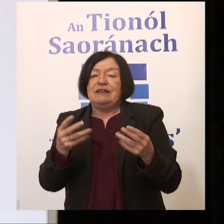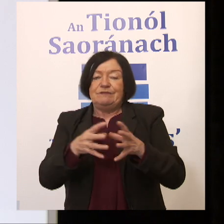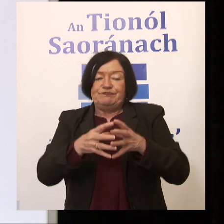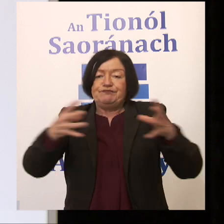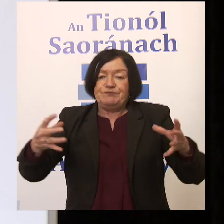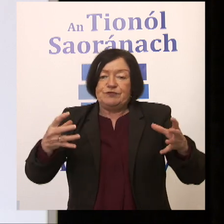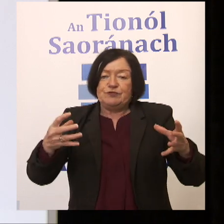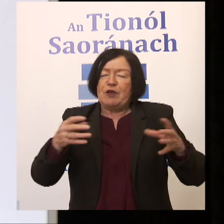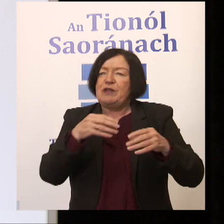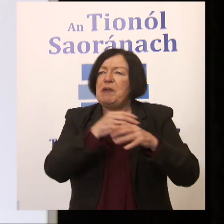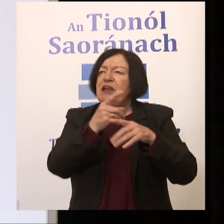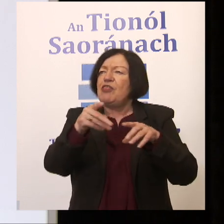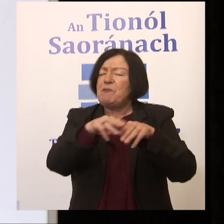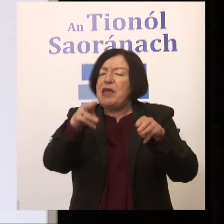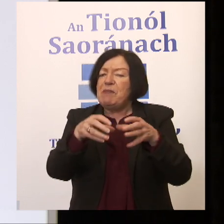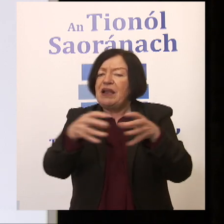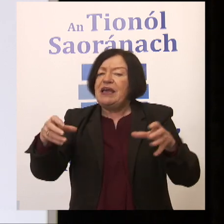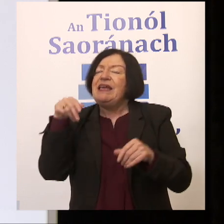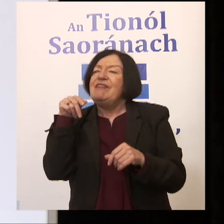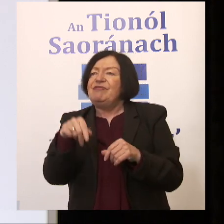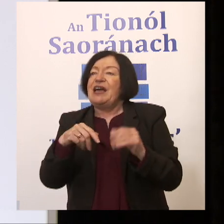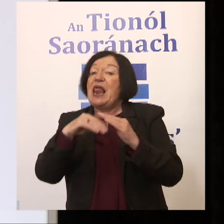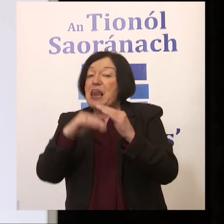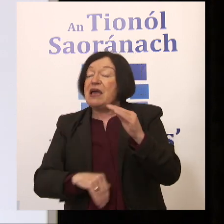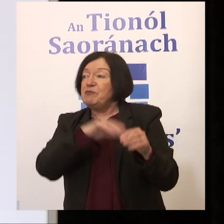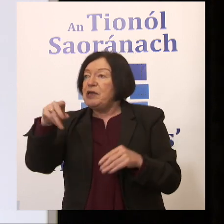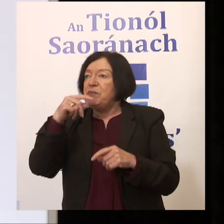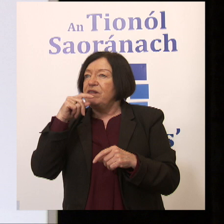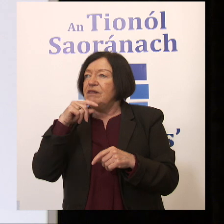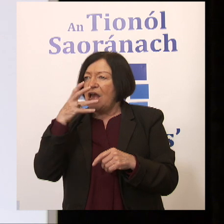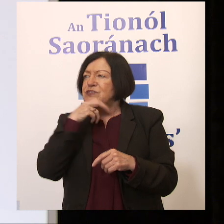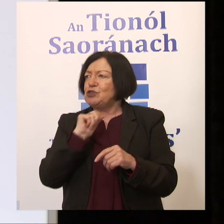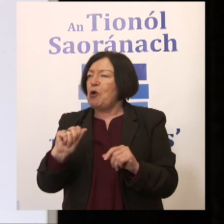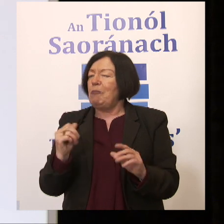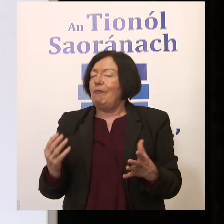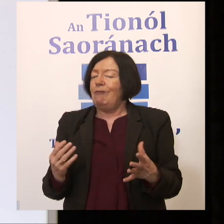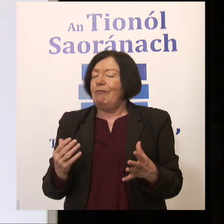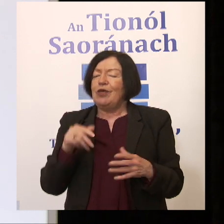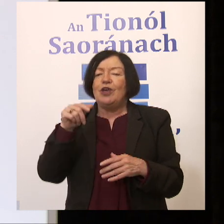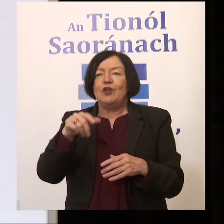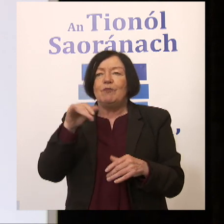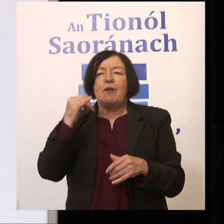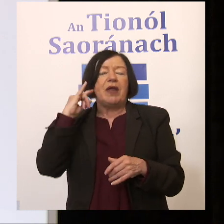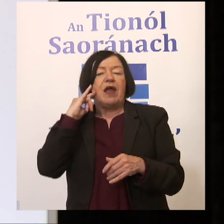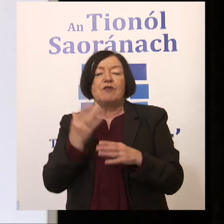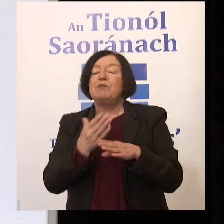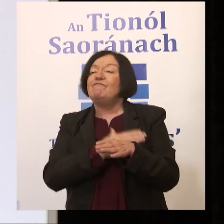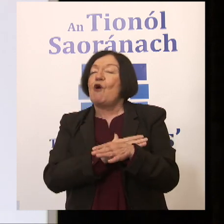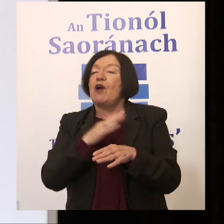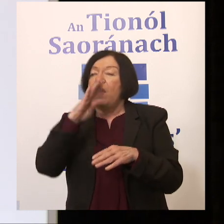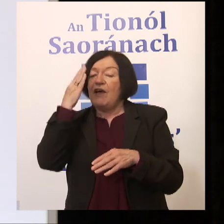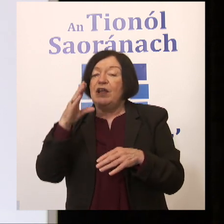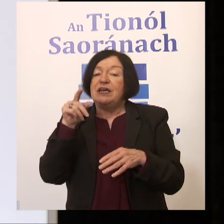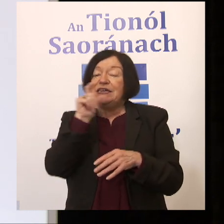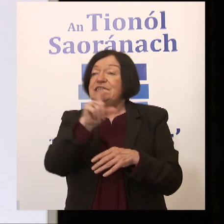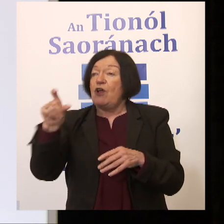or population threshold. That's usually, by the way, less than most people might assume. And as you probably heard already as well, Irish local